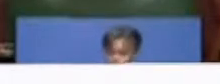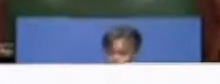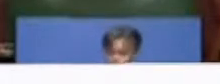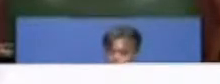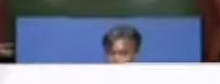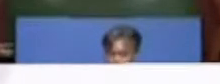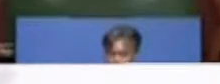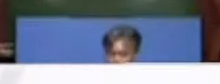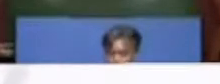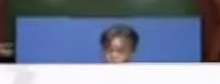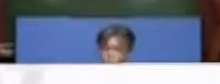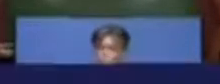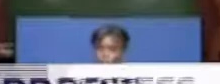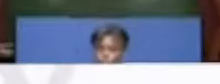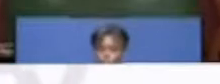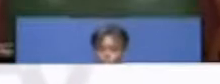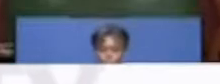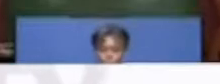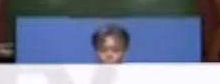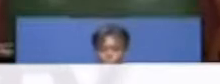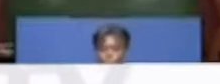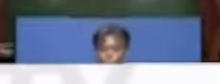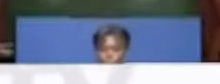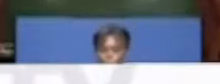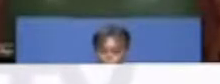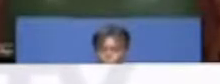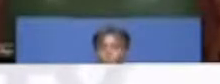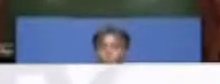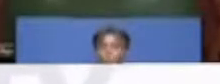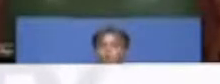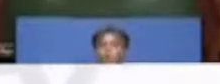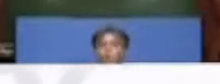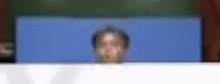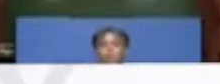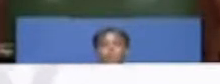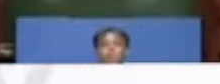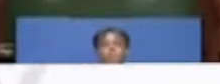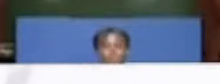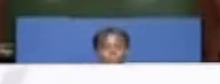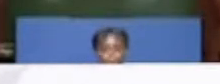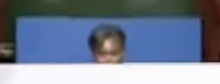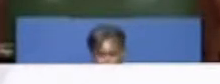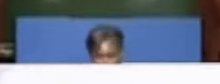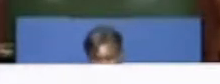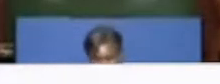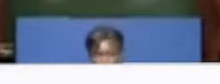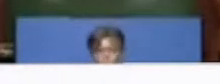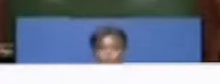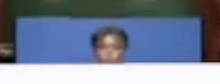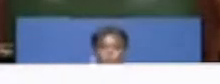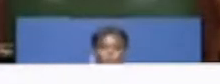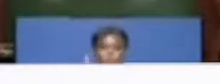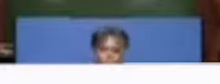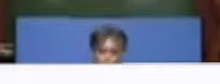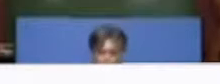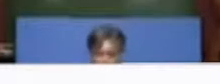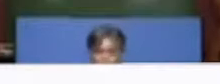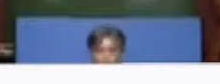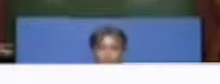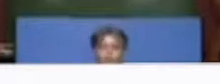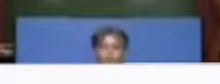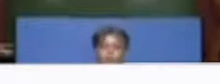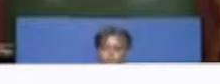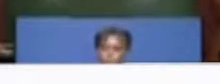that steered the implementation of the most consequential and ambitious transformation of our security sector. And we did